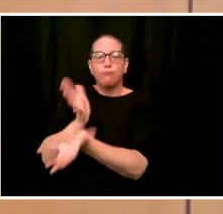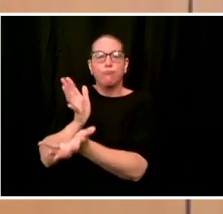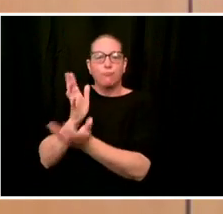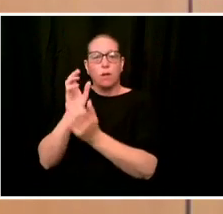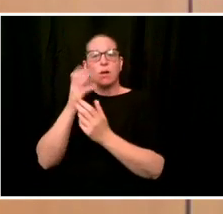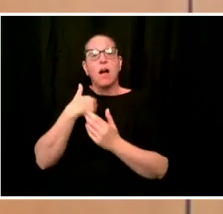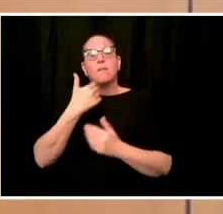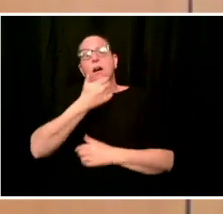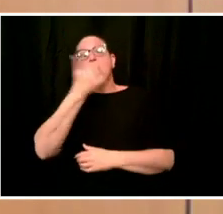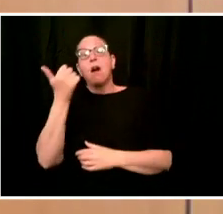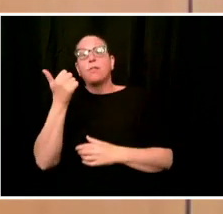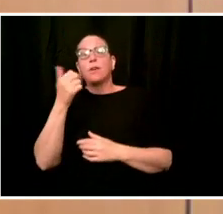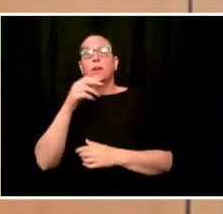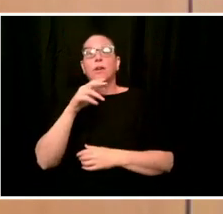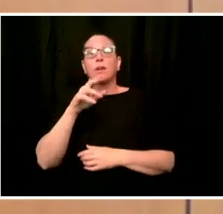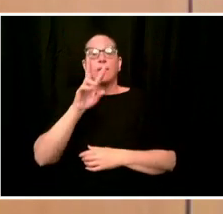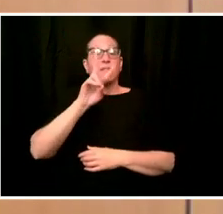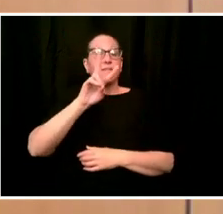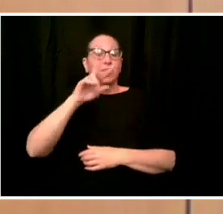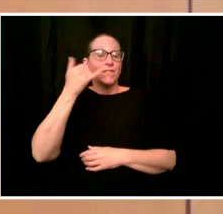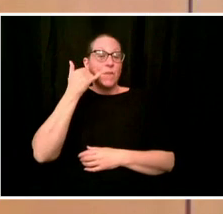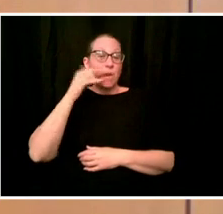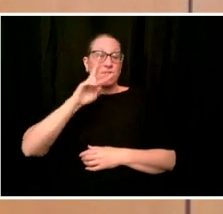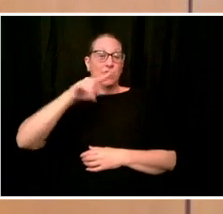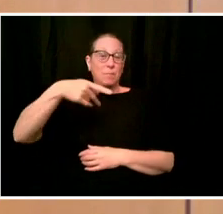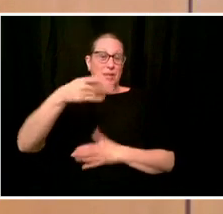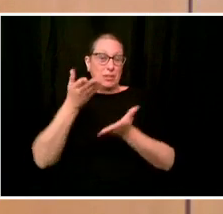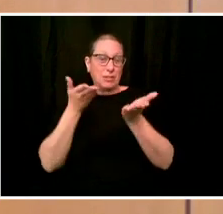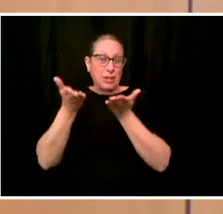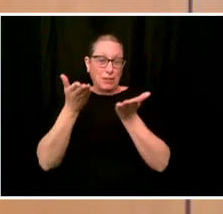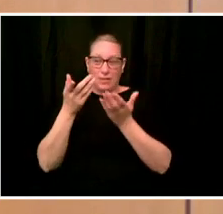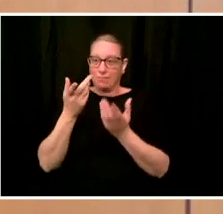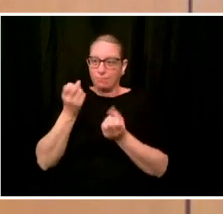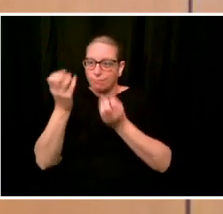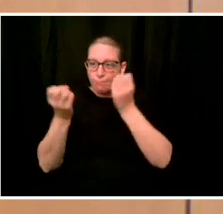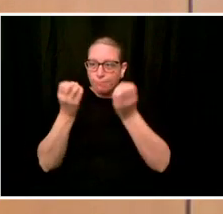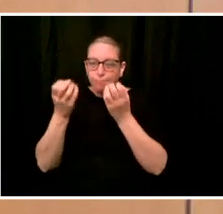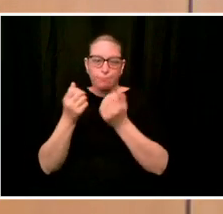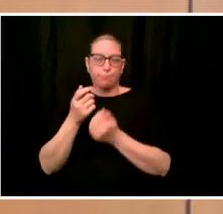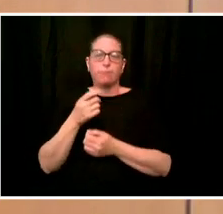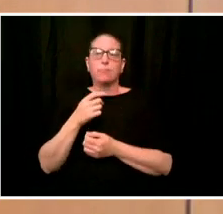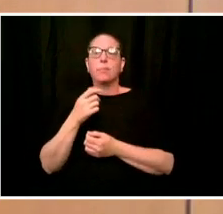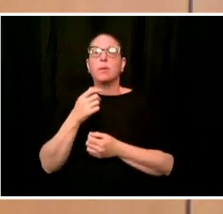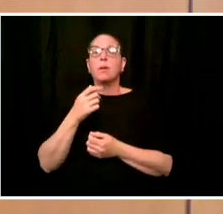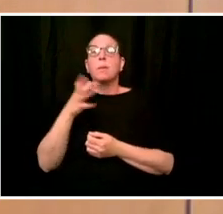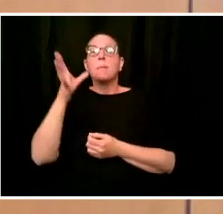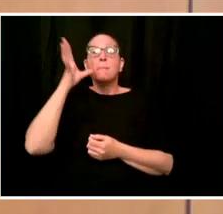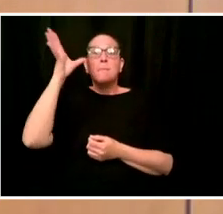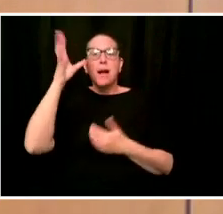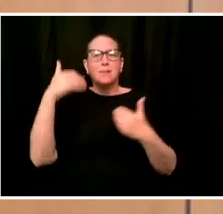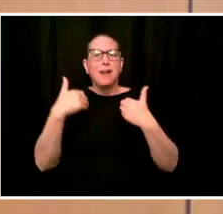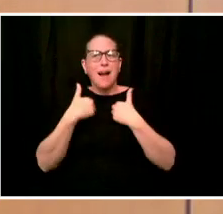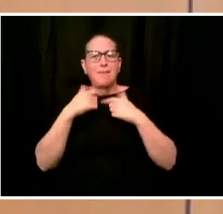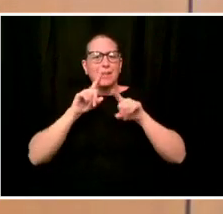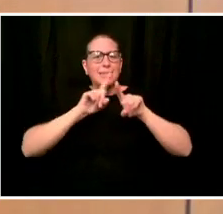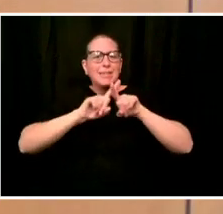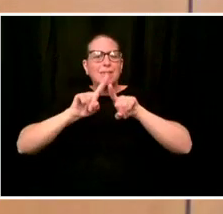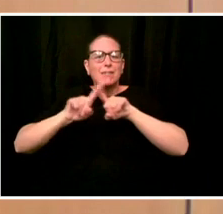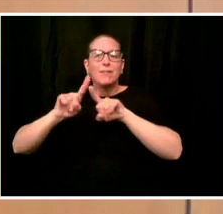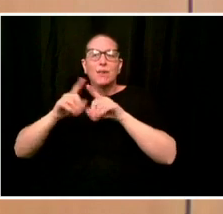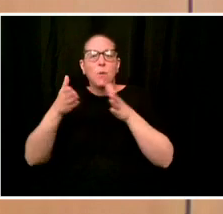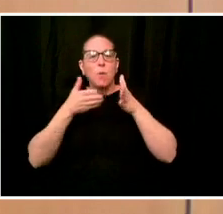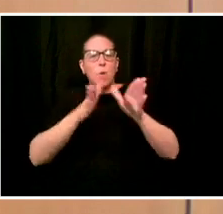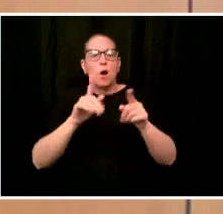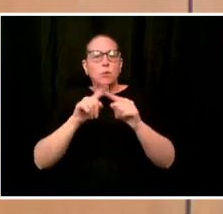of different ways in which parents can have access to their pediatricians. And then, as the mayor